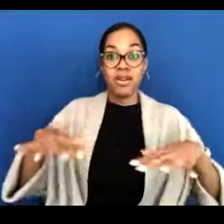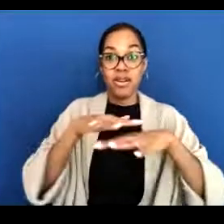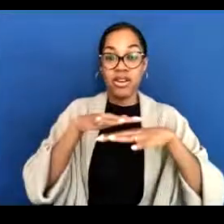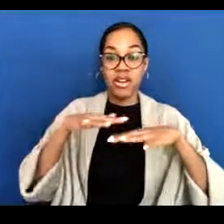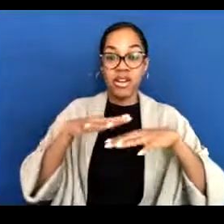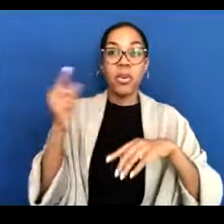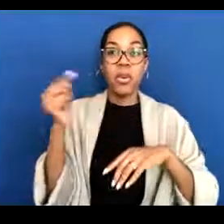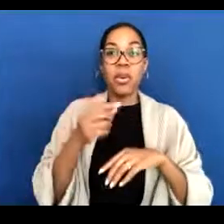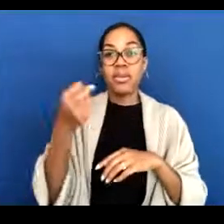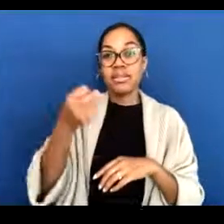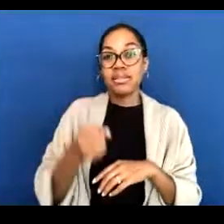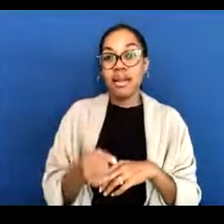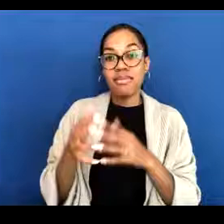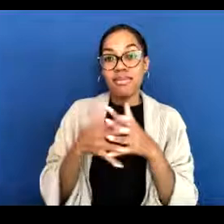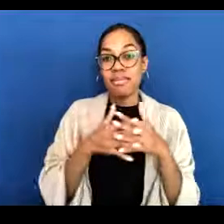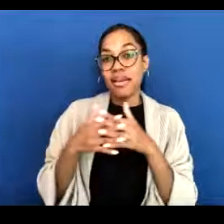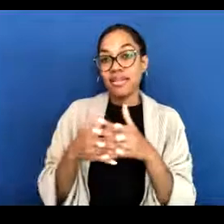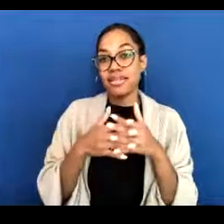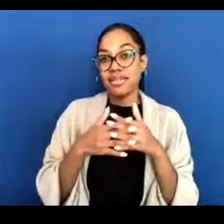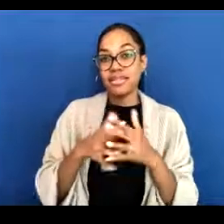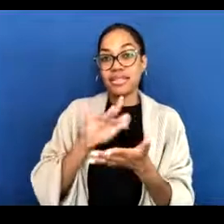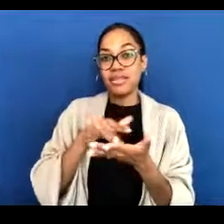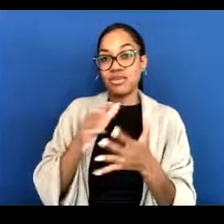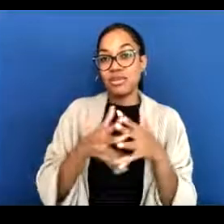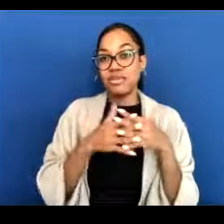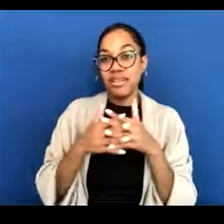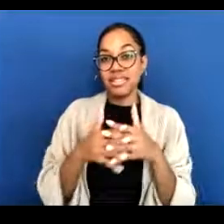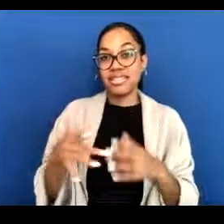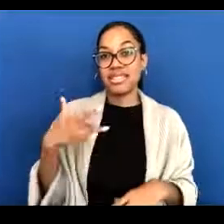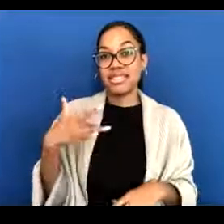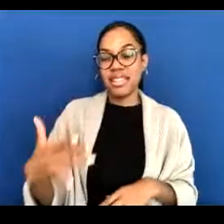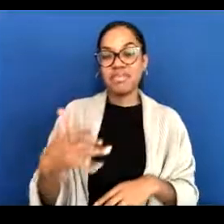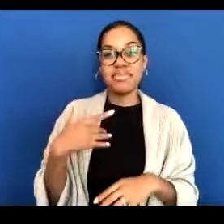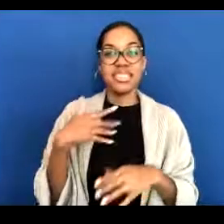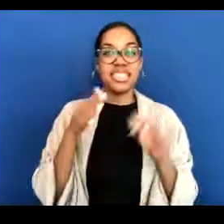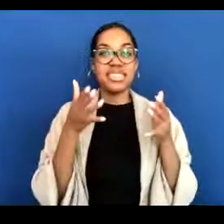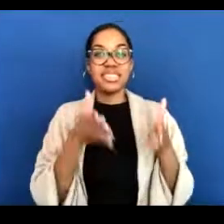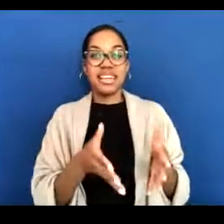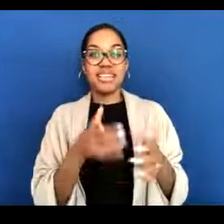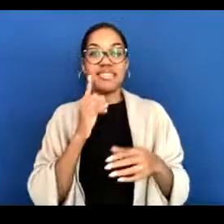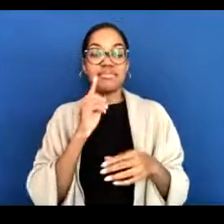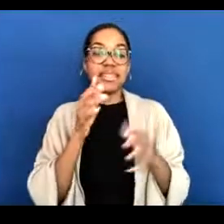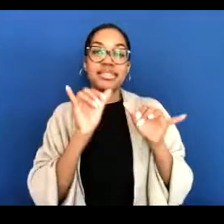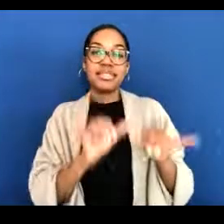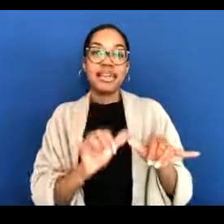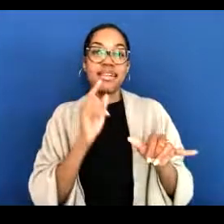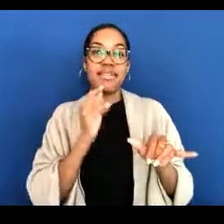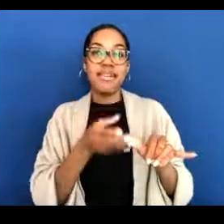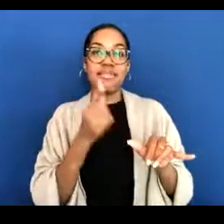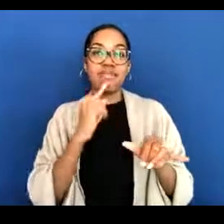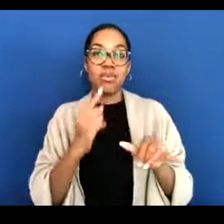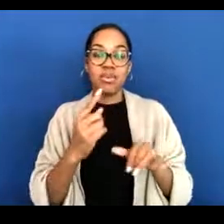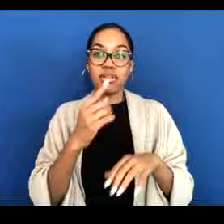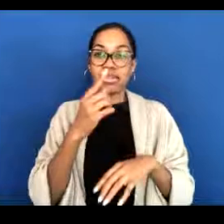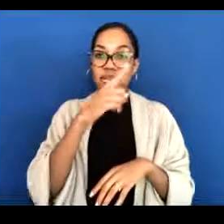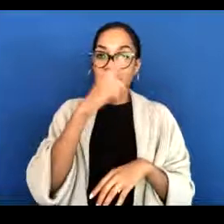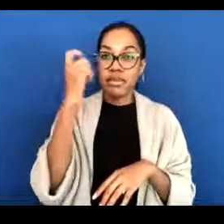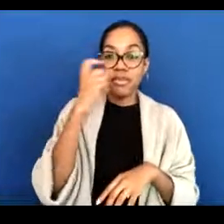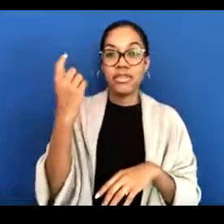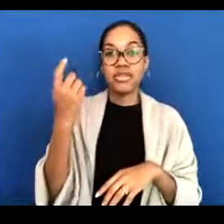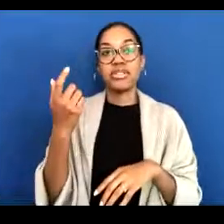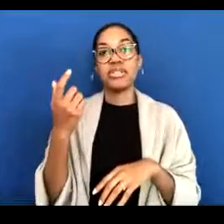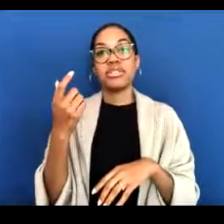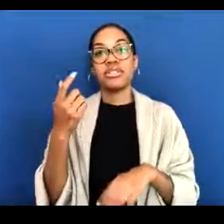South America, which is where they spend the winter. So very interesting that we see both spring and fall migration, but we notice much more bird activity in the